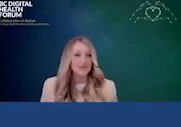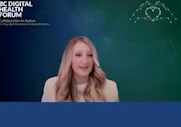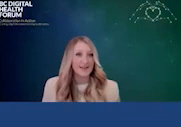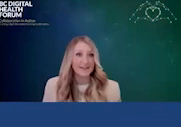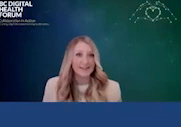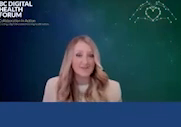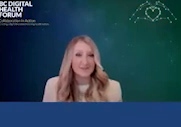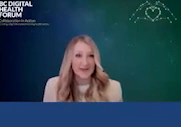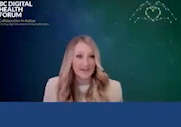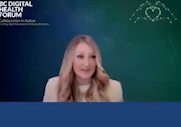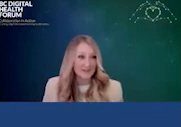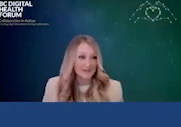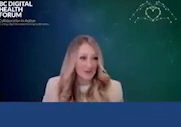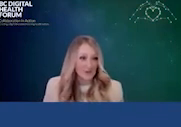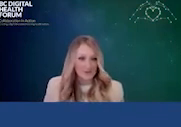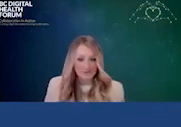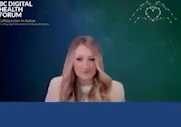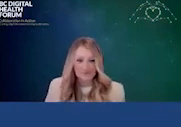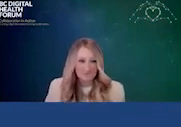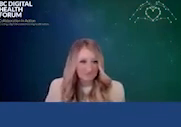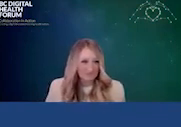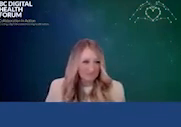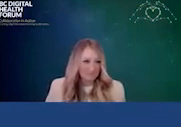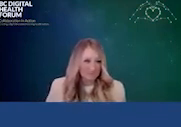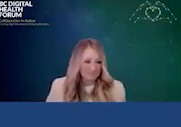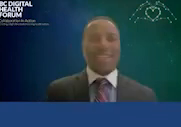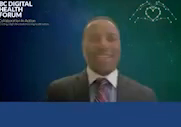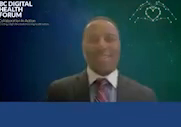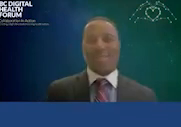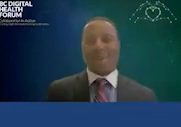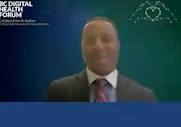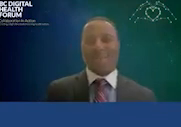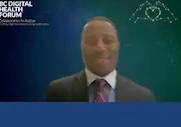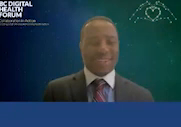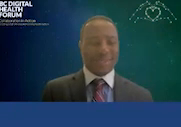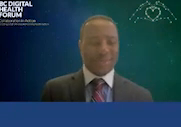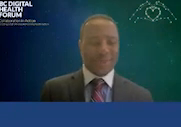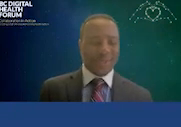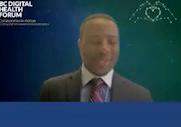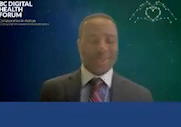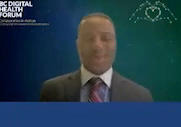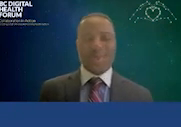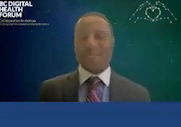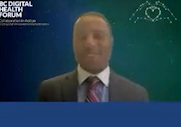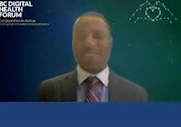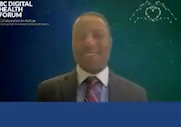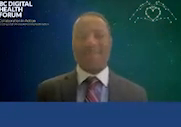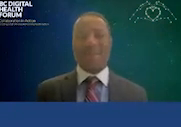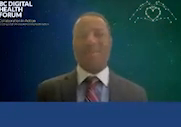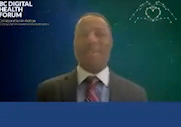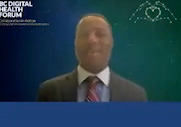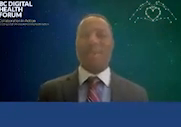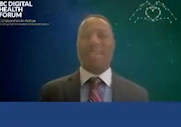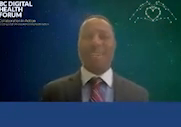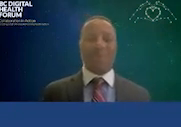as PAS. Zachy, it's all yours. Thank you so very much, Tina, for the introduction, and